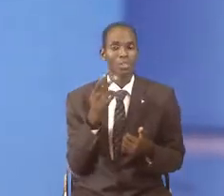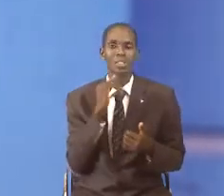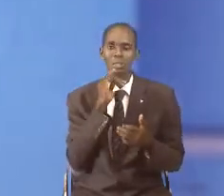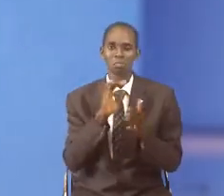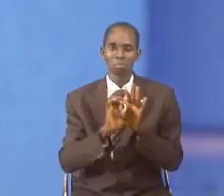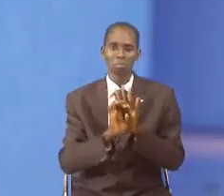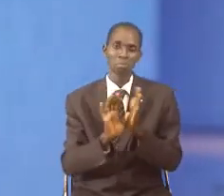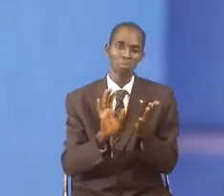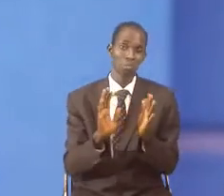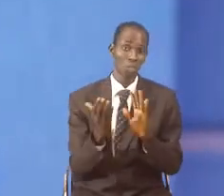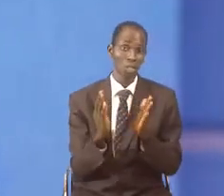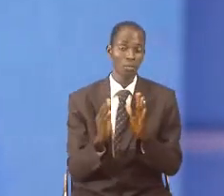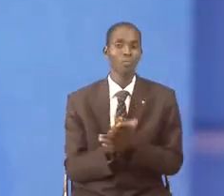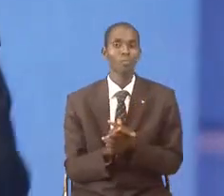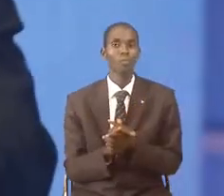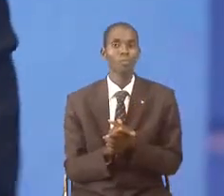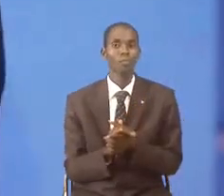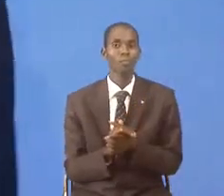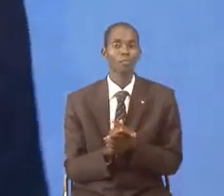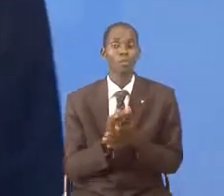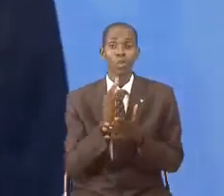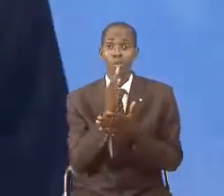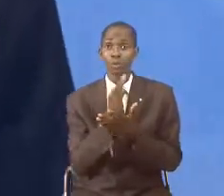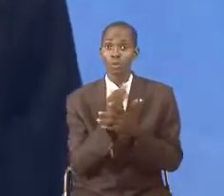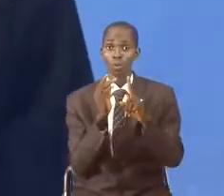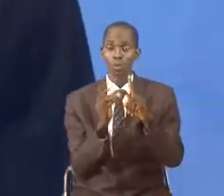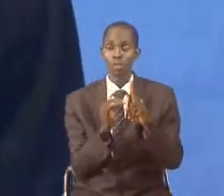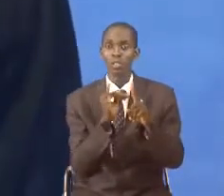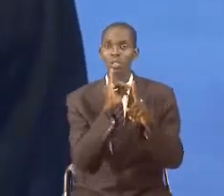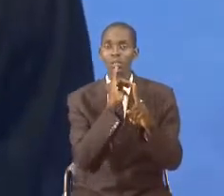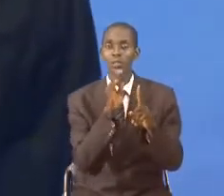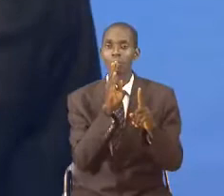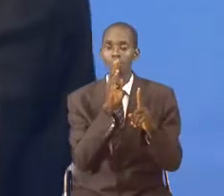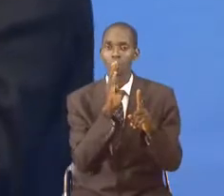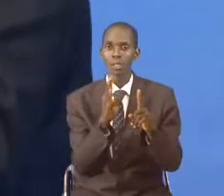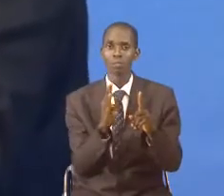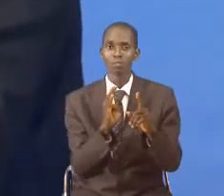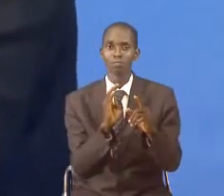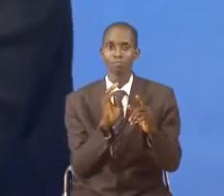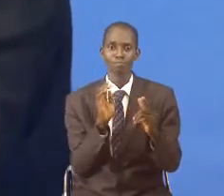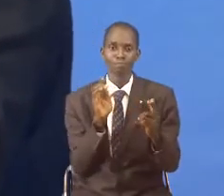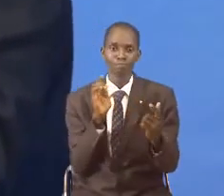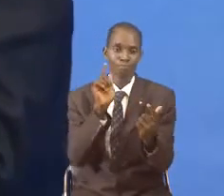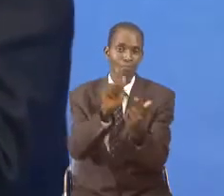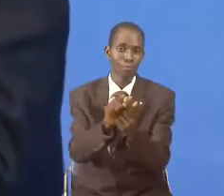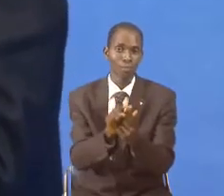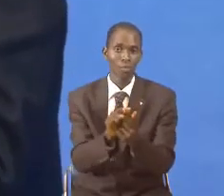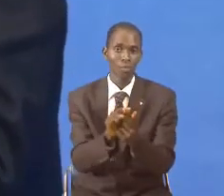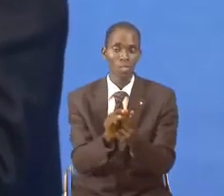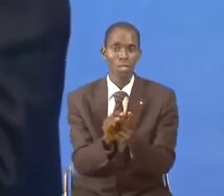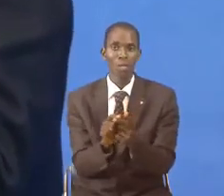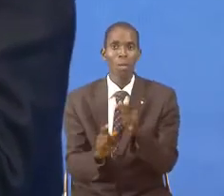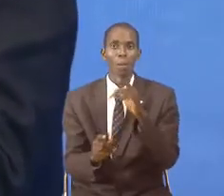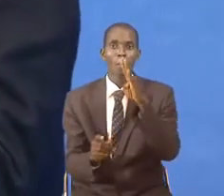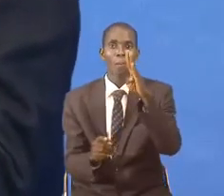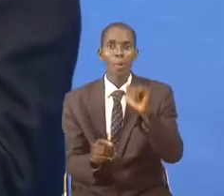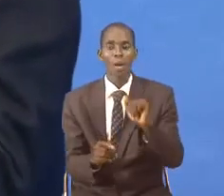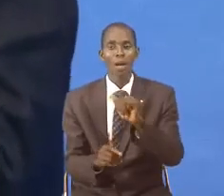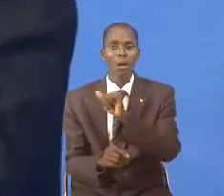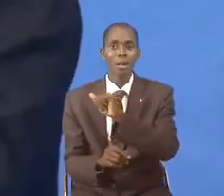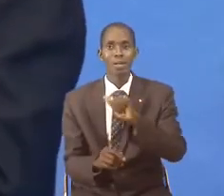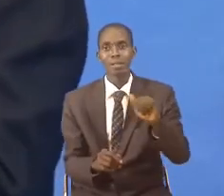himself. How? It's like somebody is being